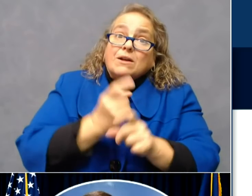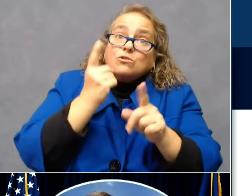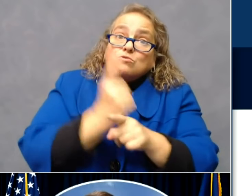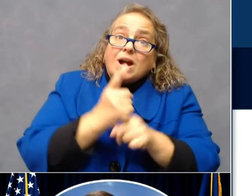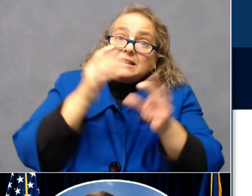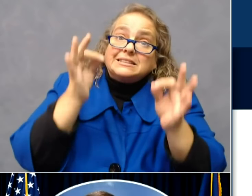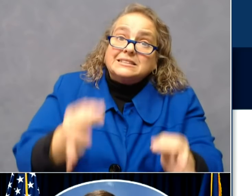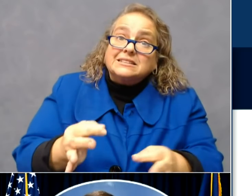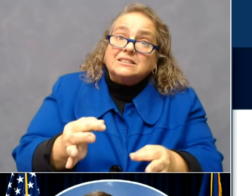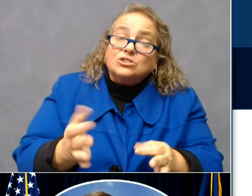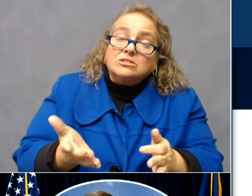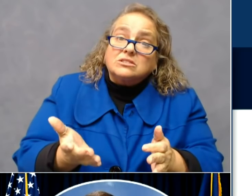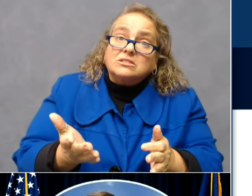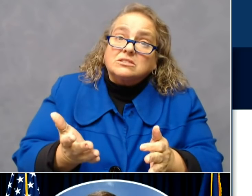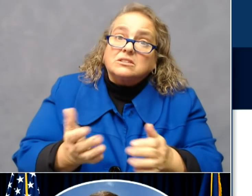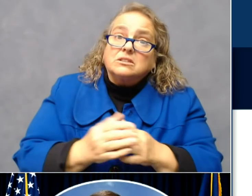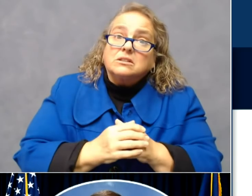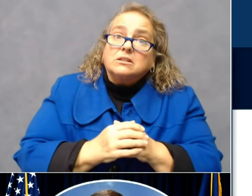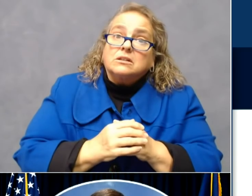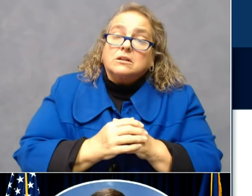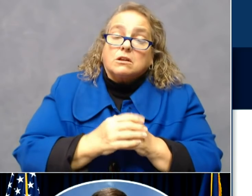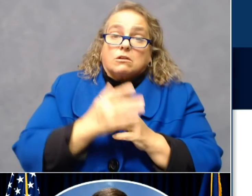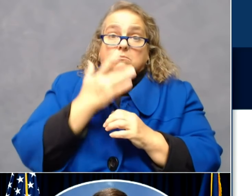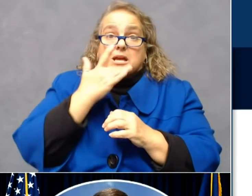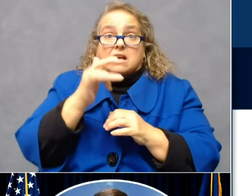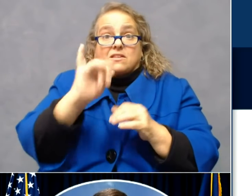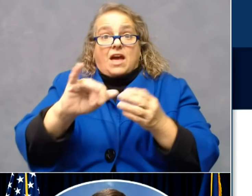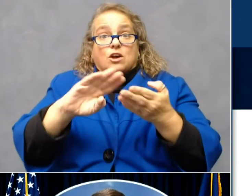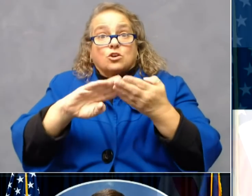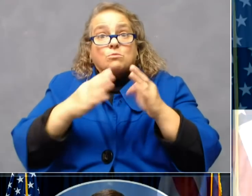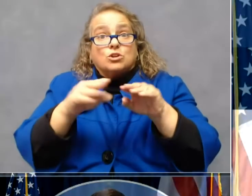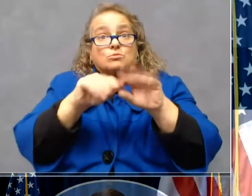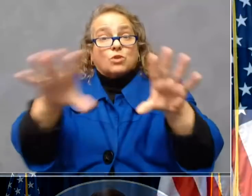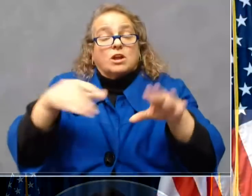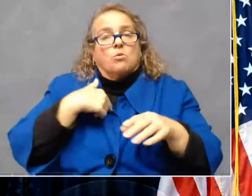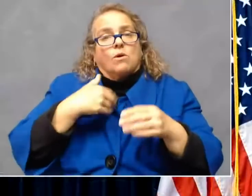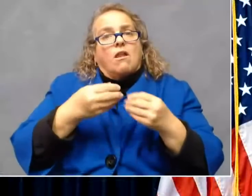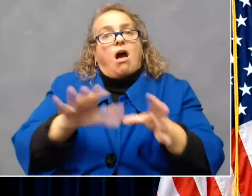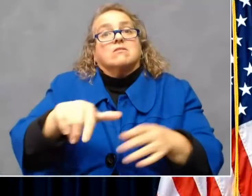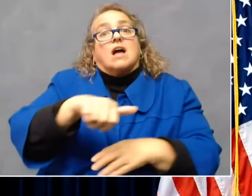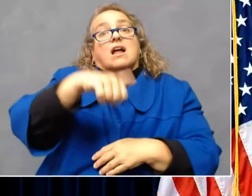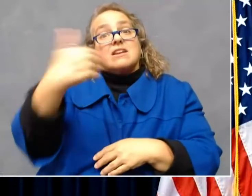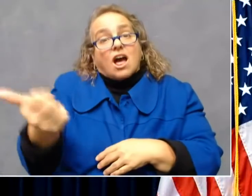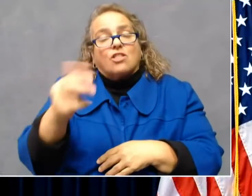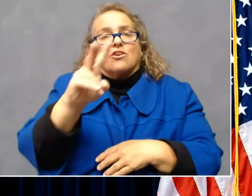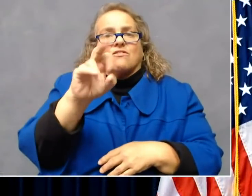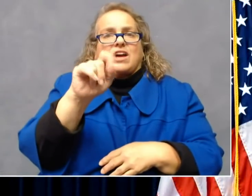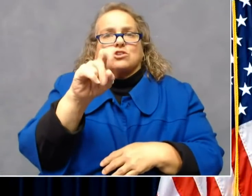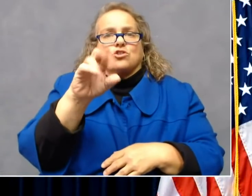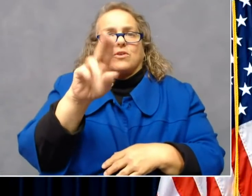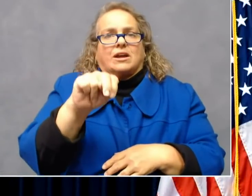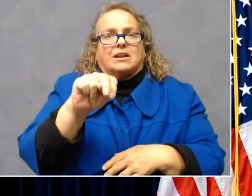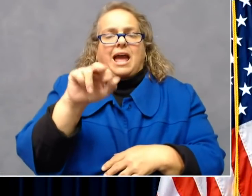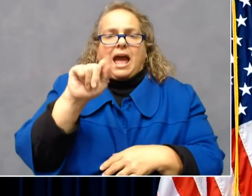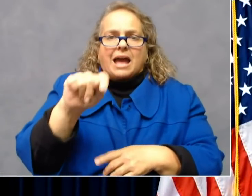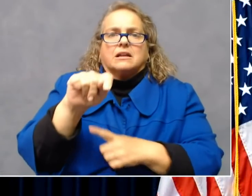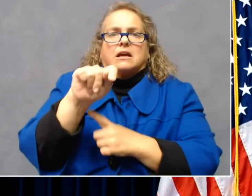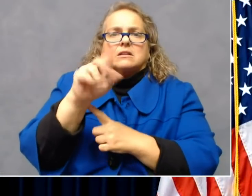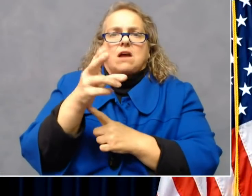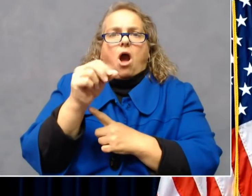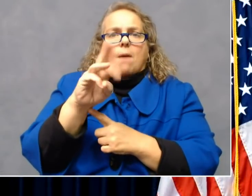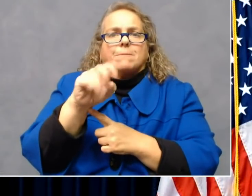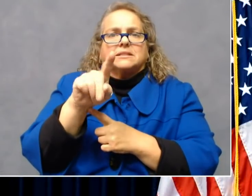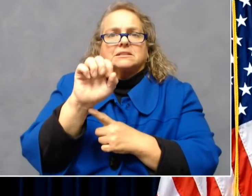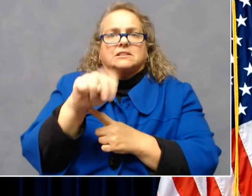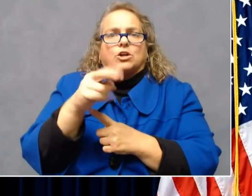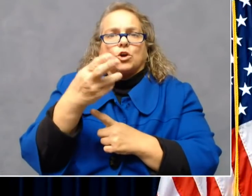And because of that community spread, we've lost another veteran at the Thompson Hood Veterans Center in Wilmore. We previously